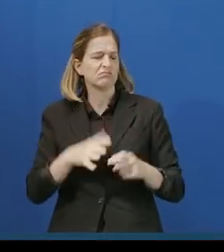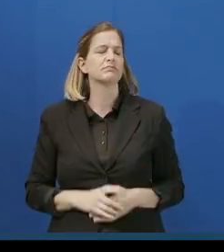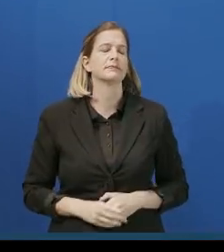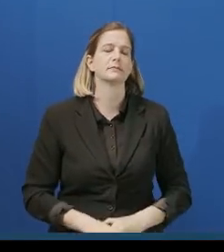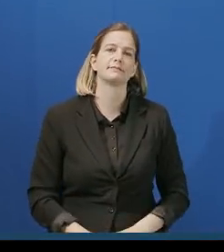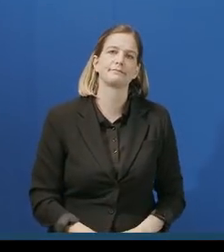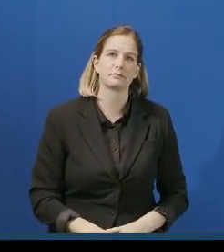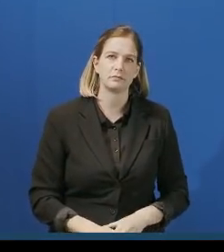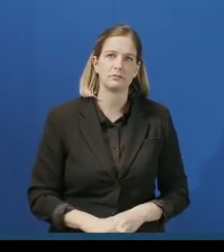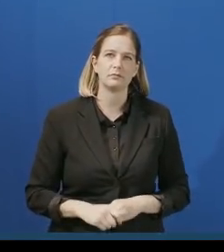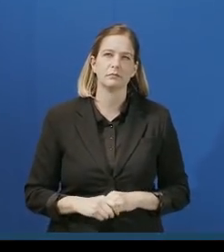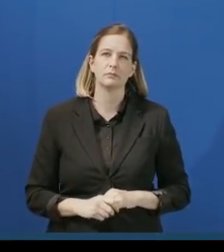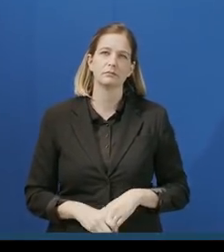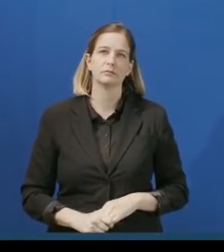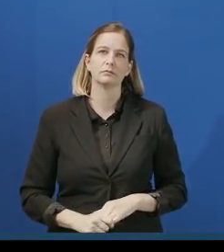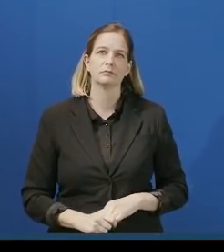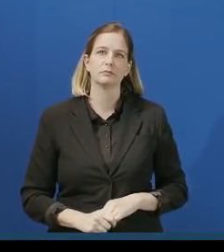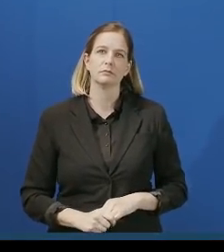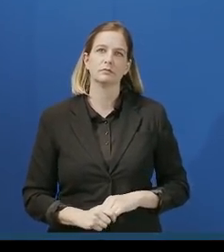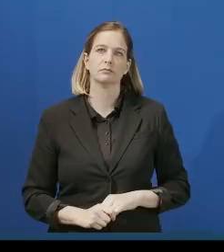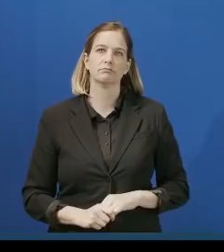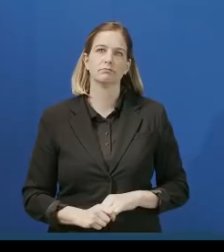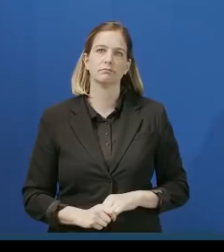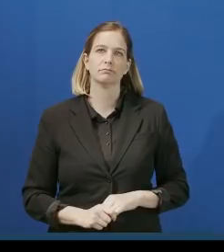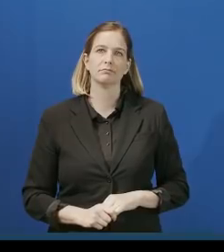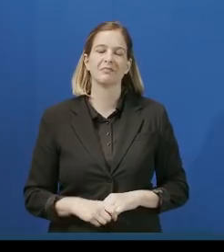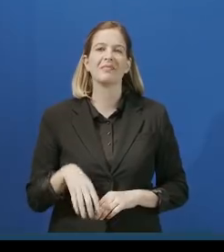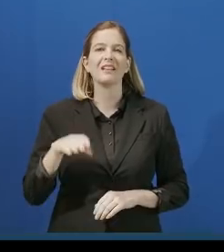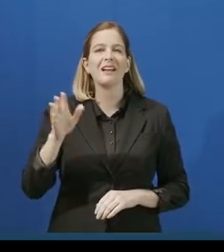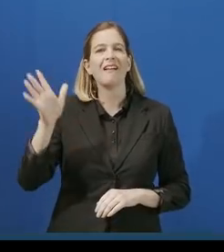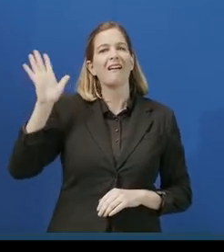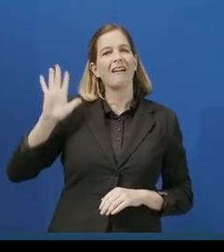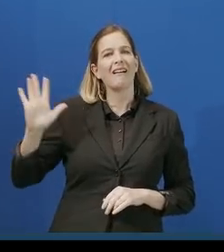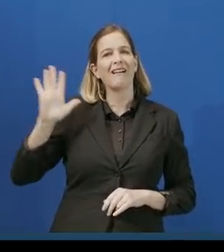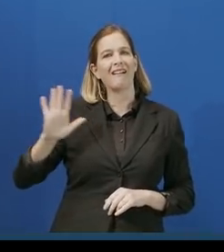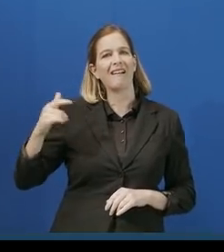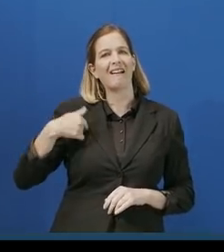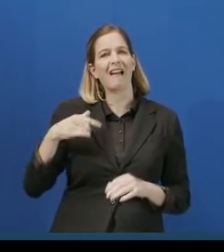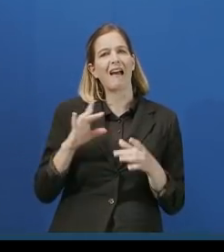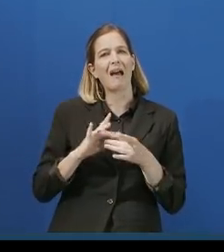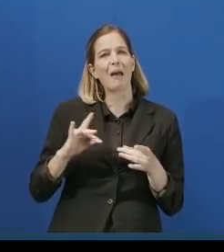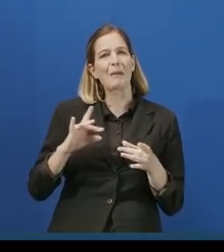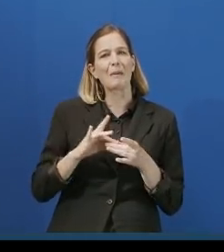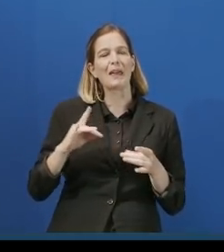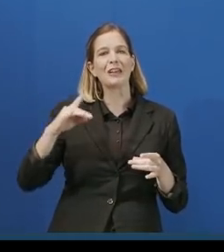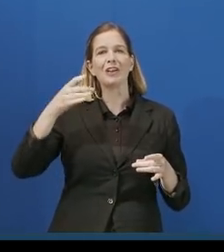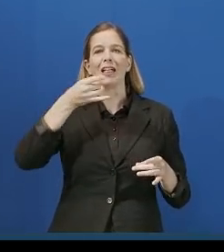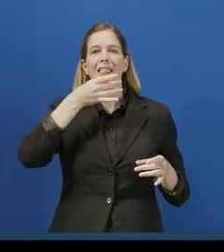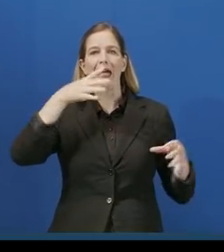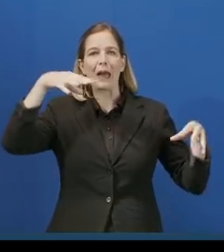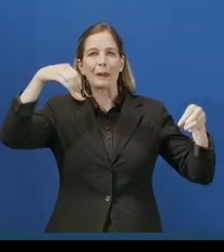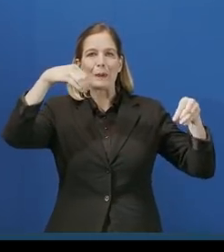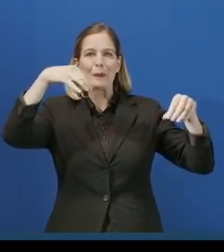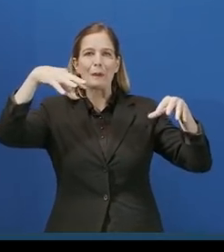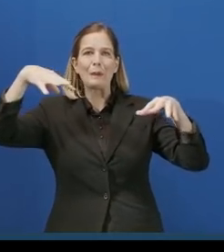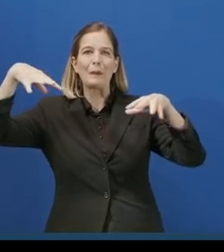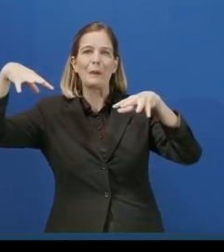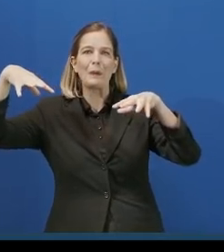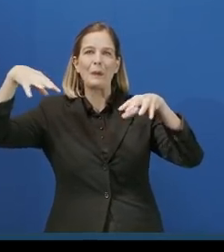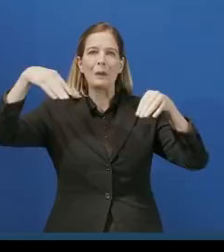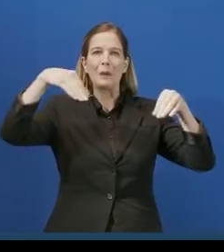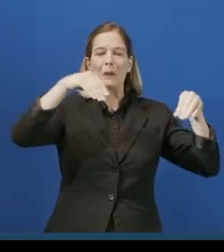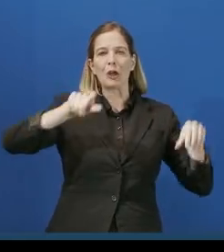I've talked about turning up the light in Arizona's economy. This pandemic